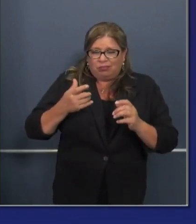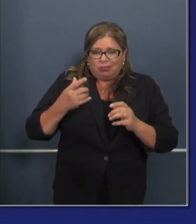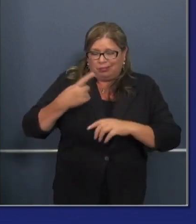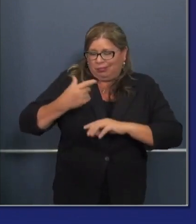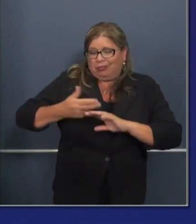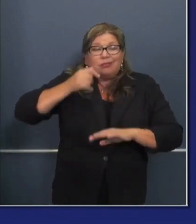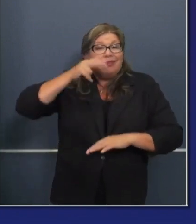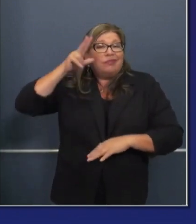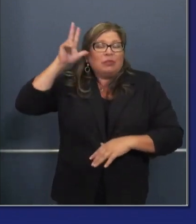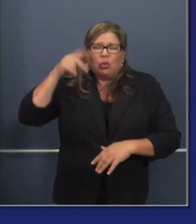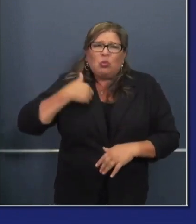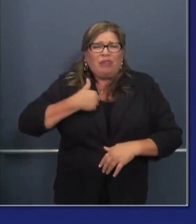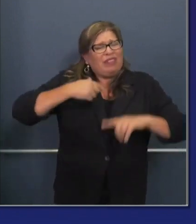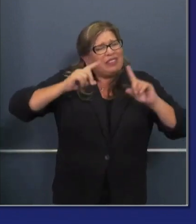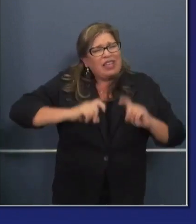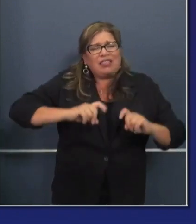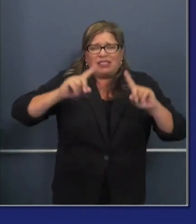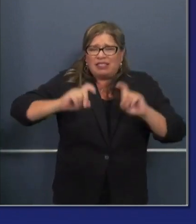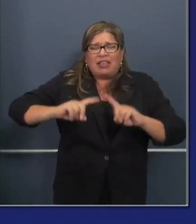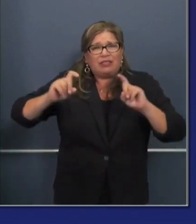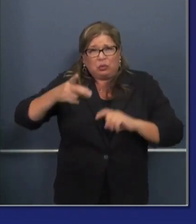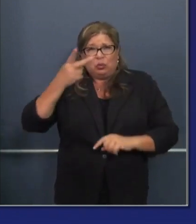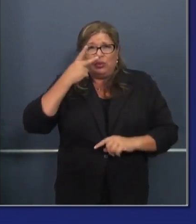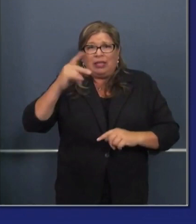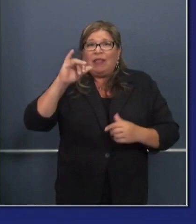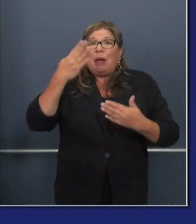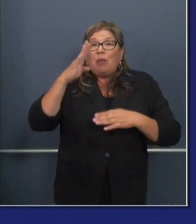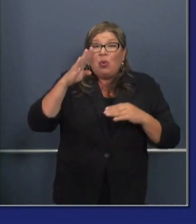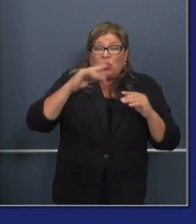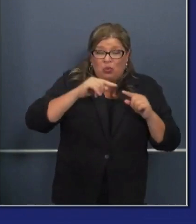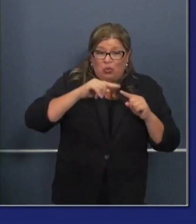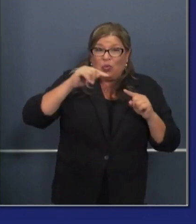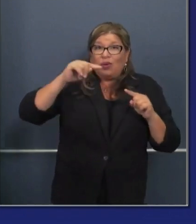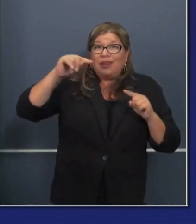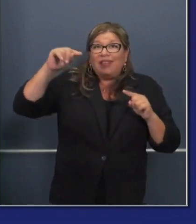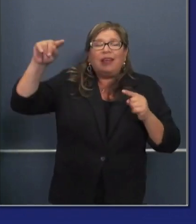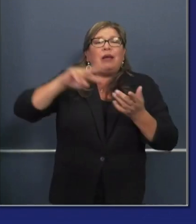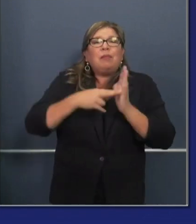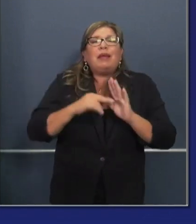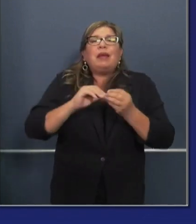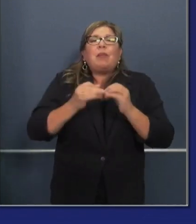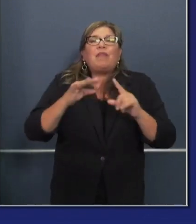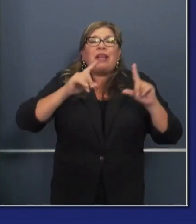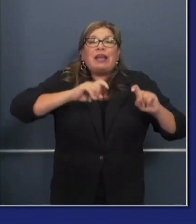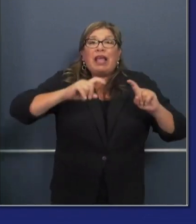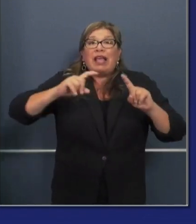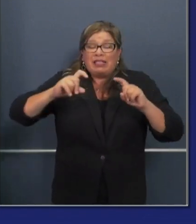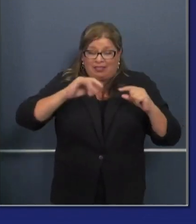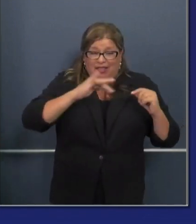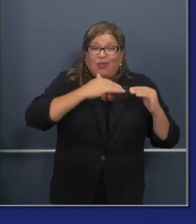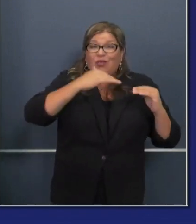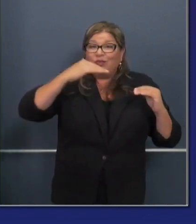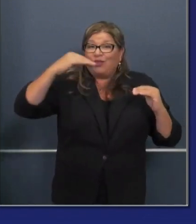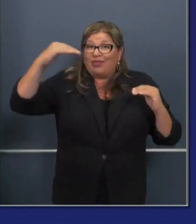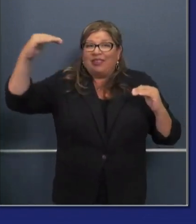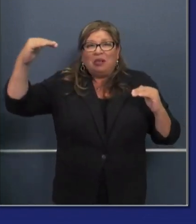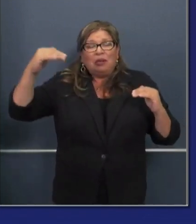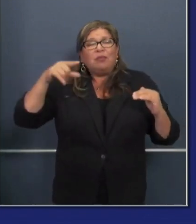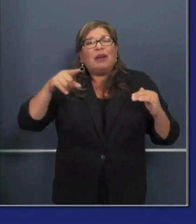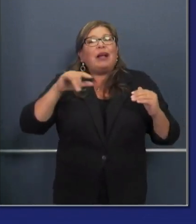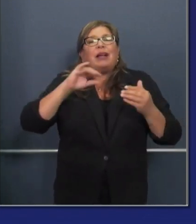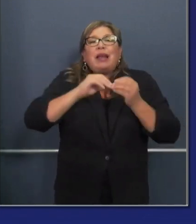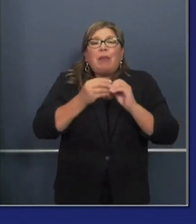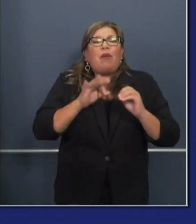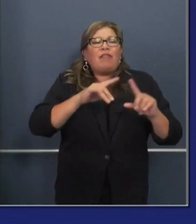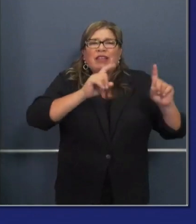this graph. The testing is going up and up and up and up. But that doesn't tell the entire story. We're starting